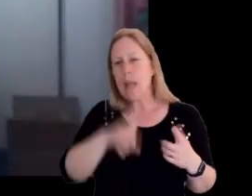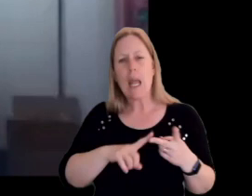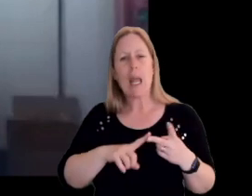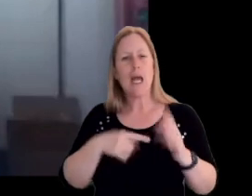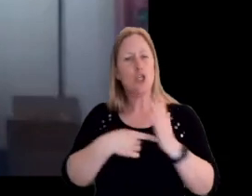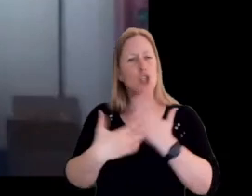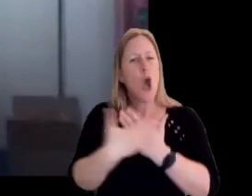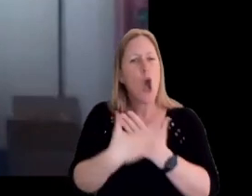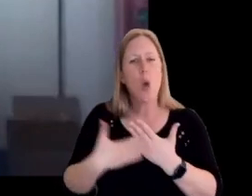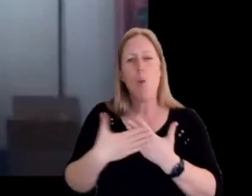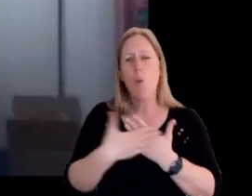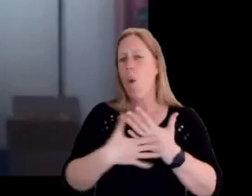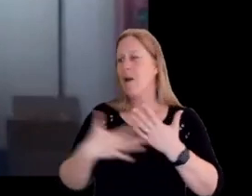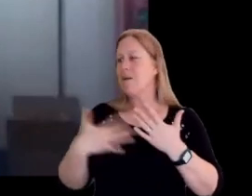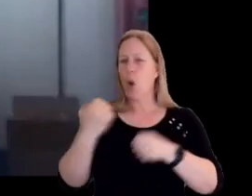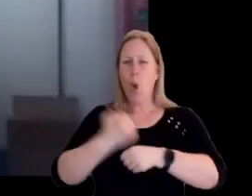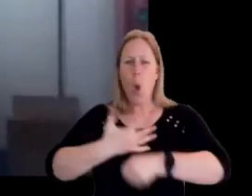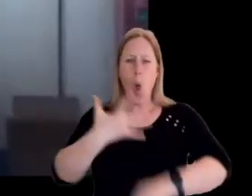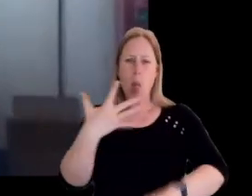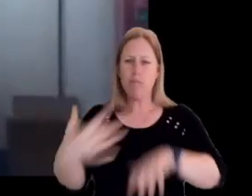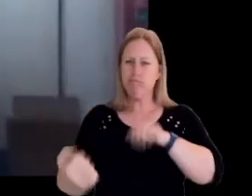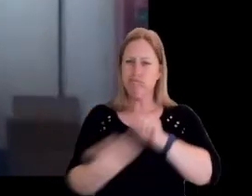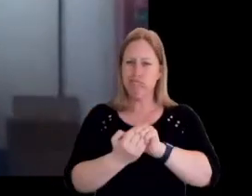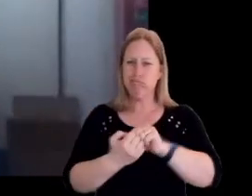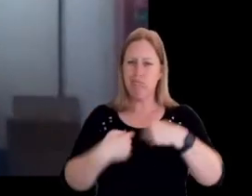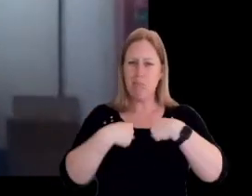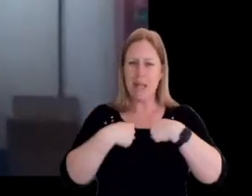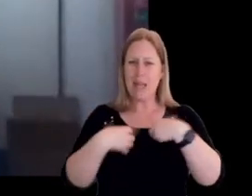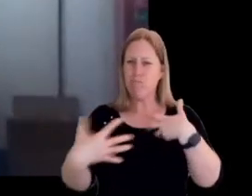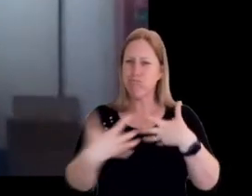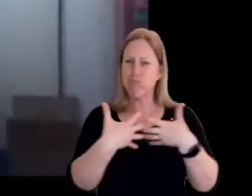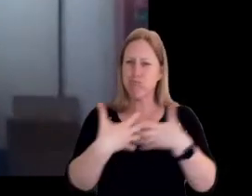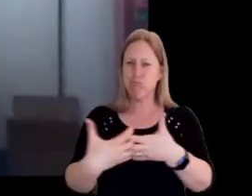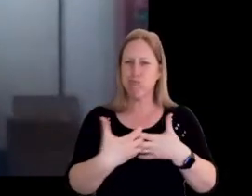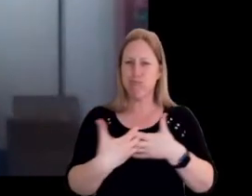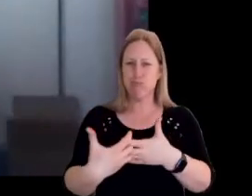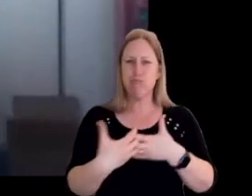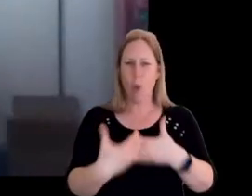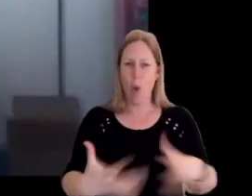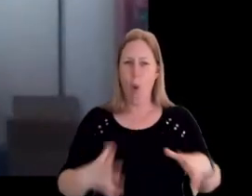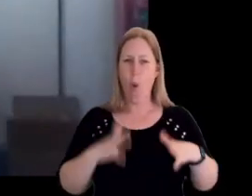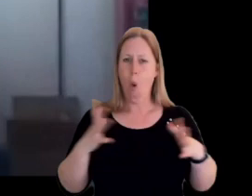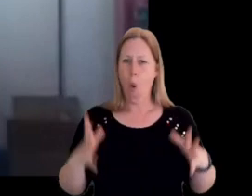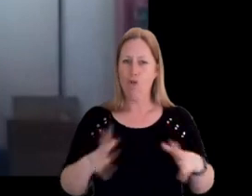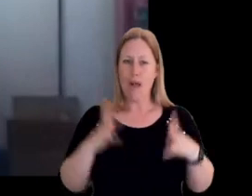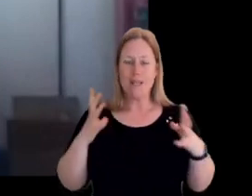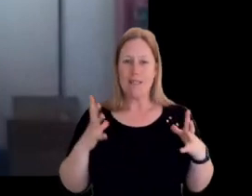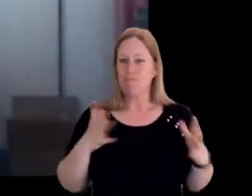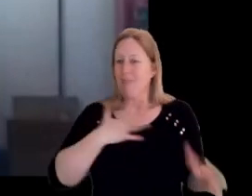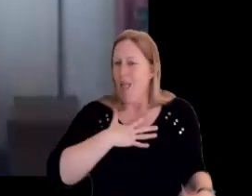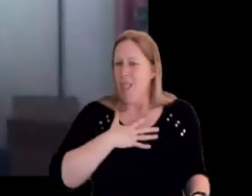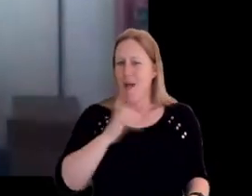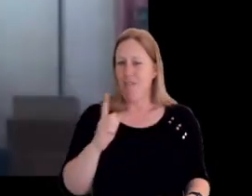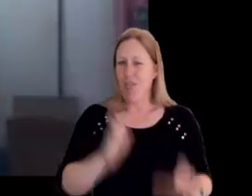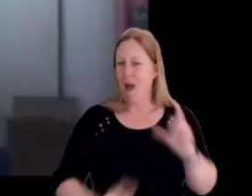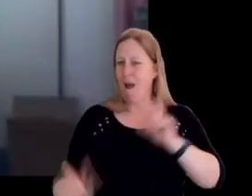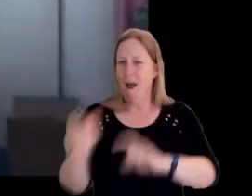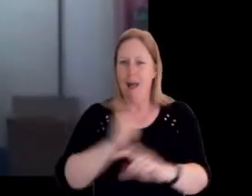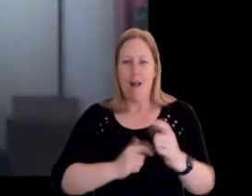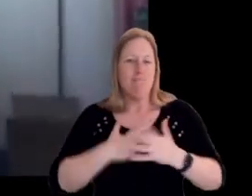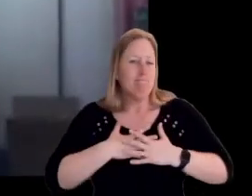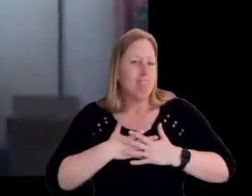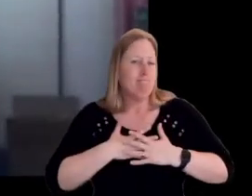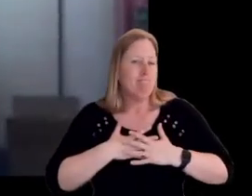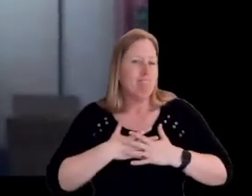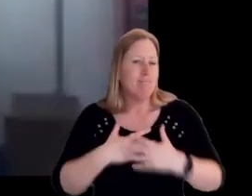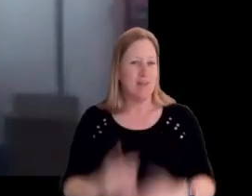and turquoise and gold is so up my street, and I'm already excited to see the exhibition. And now that those colours, I'm like, I am